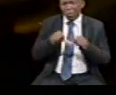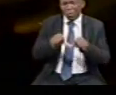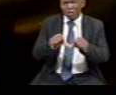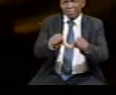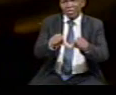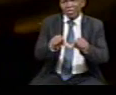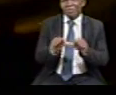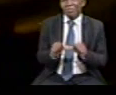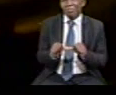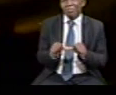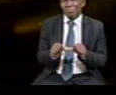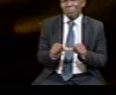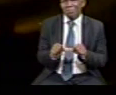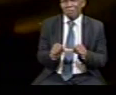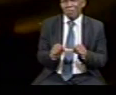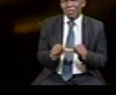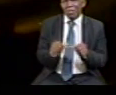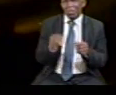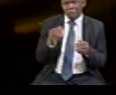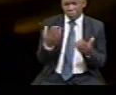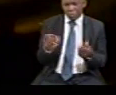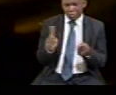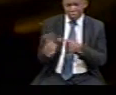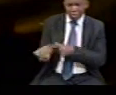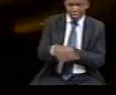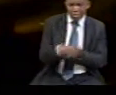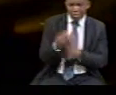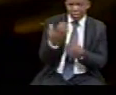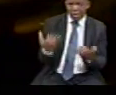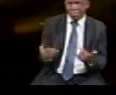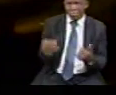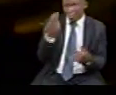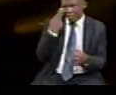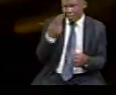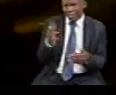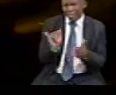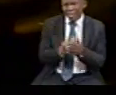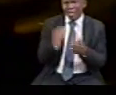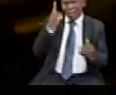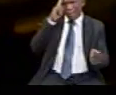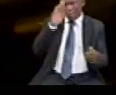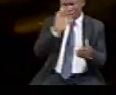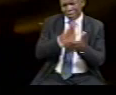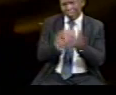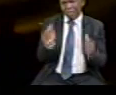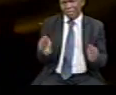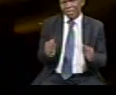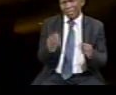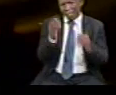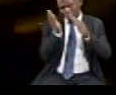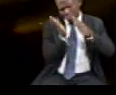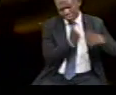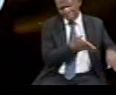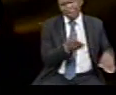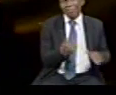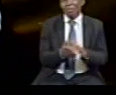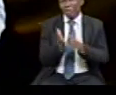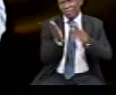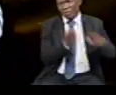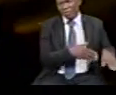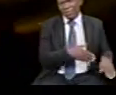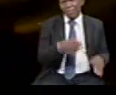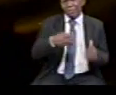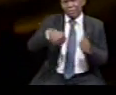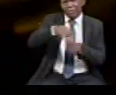steadfastly. You know, today you discover that many believers, they lightly esteem the Bible study. They lightly esteem